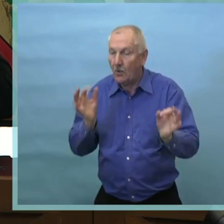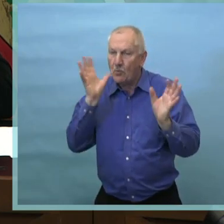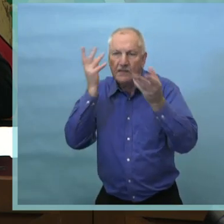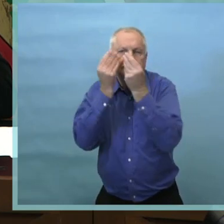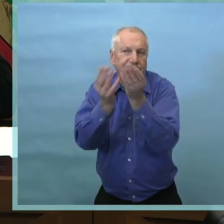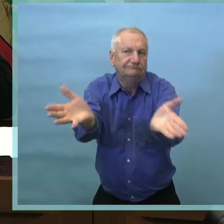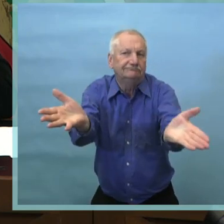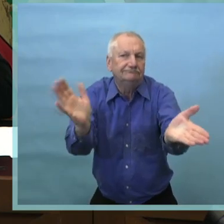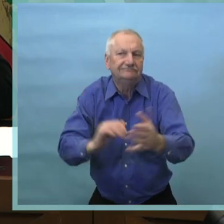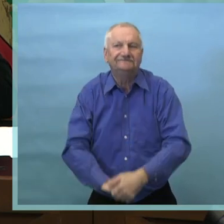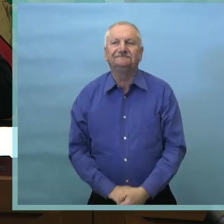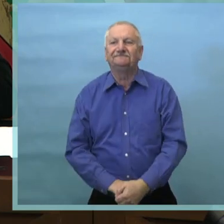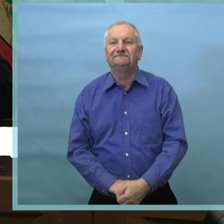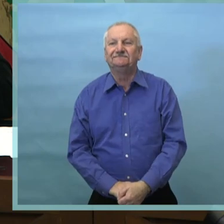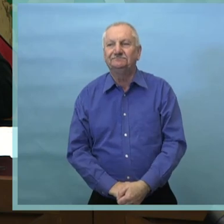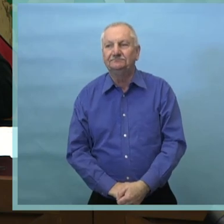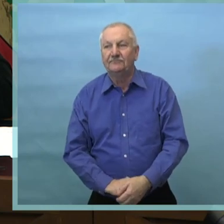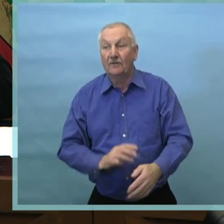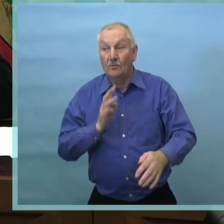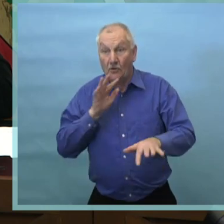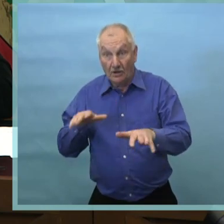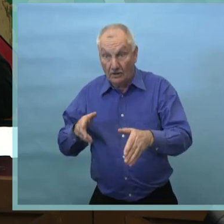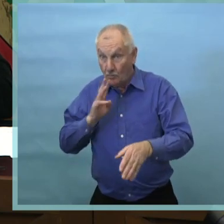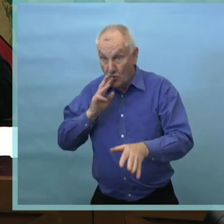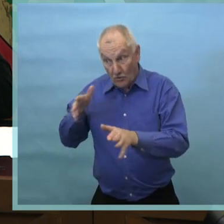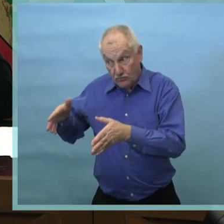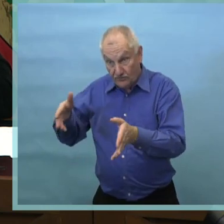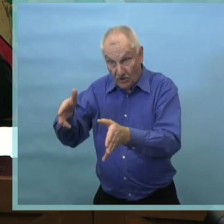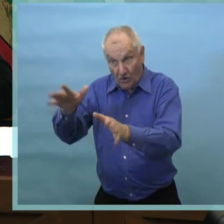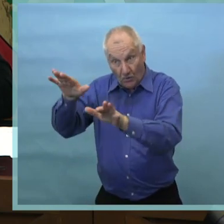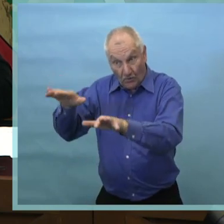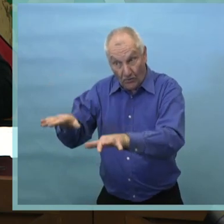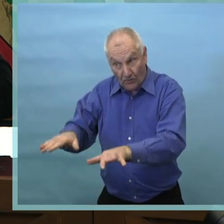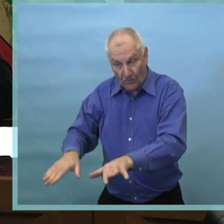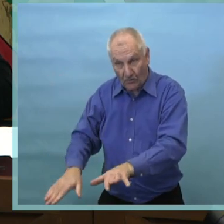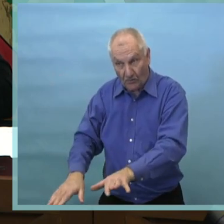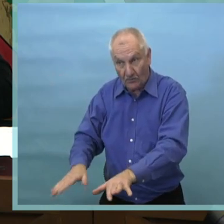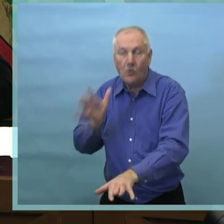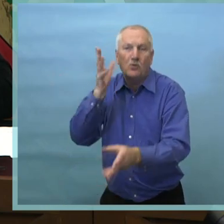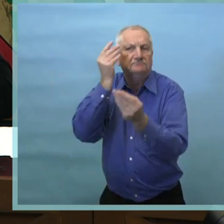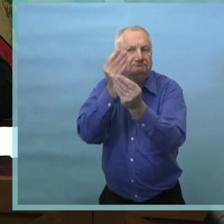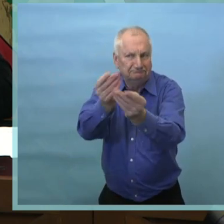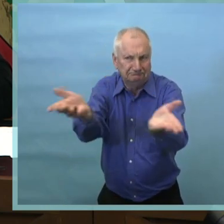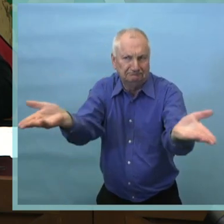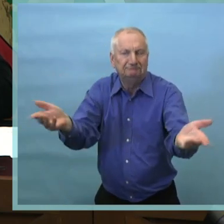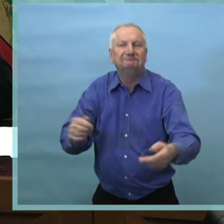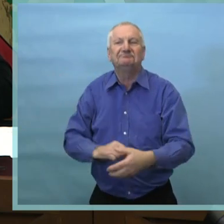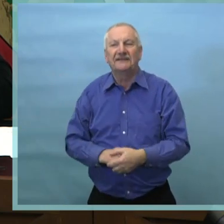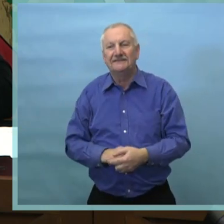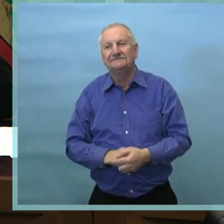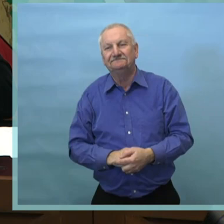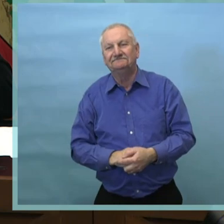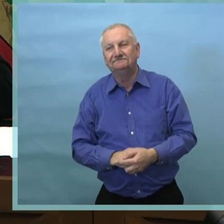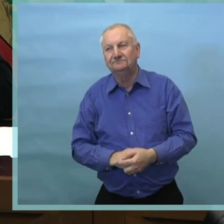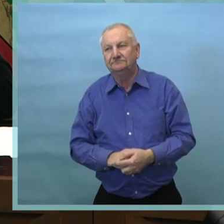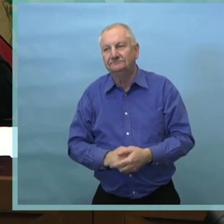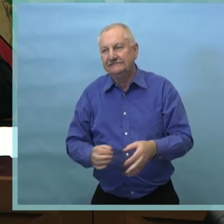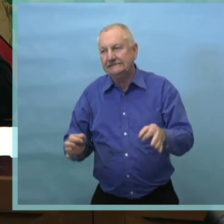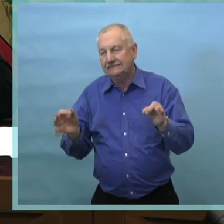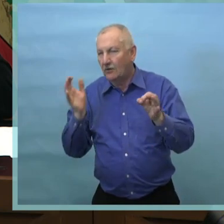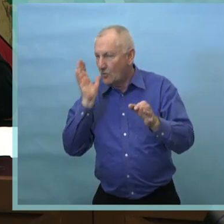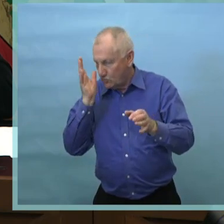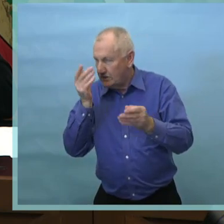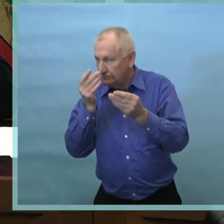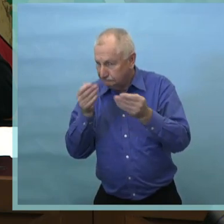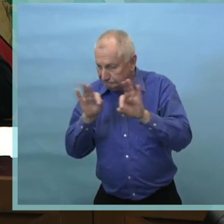river levels start dropping substantially, absolutely we will let you know. We'll make note of that. We can do that.